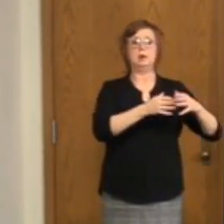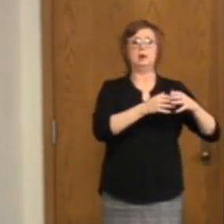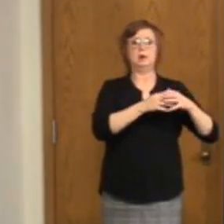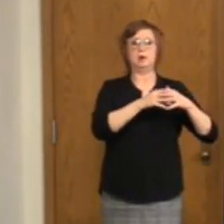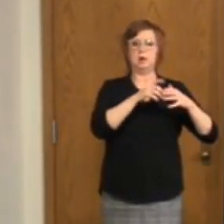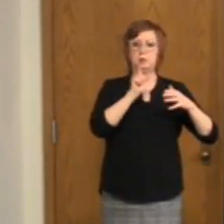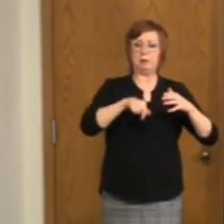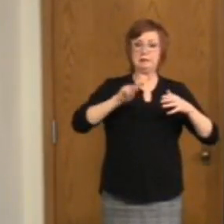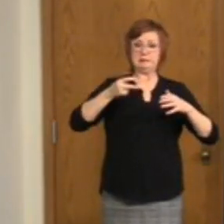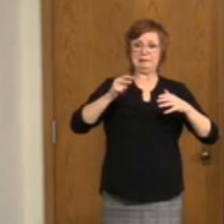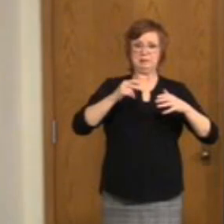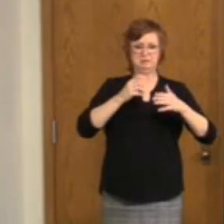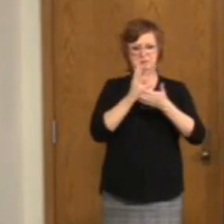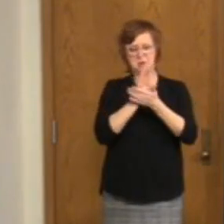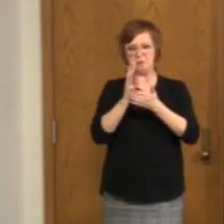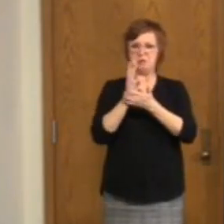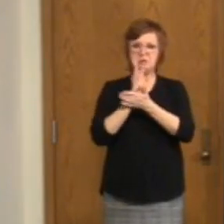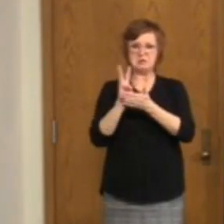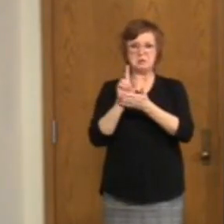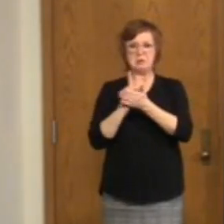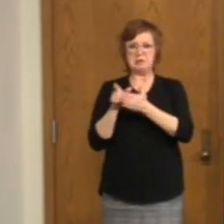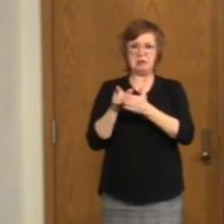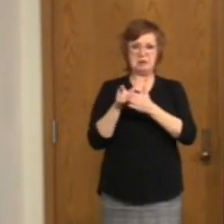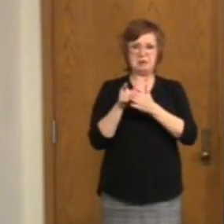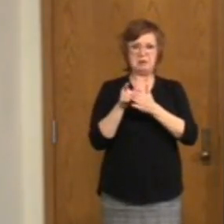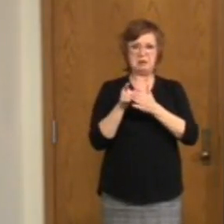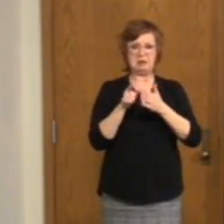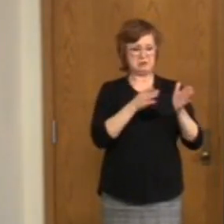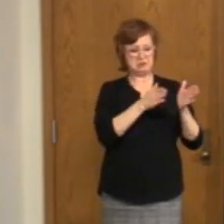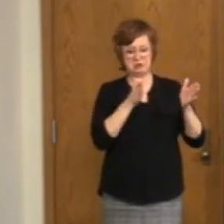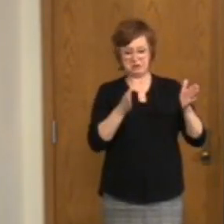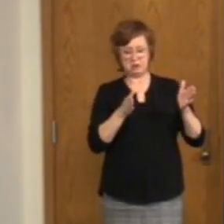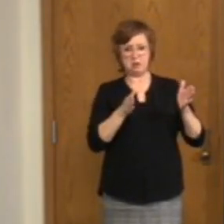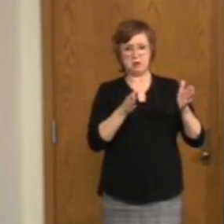losing anything by pushing it back that far? Yeah, so